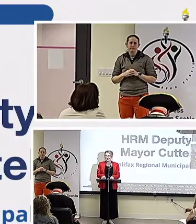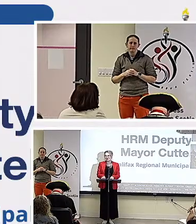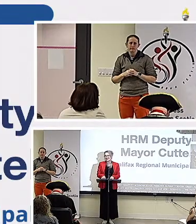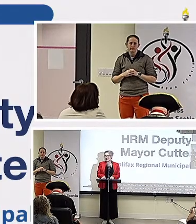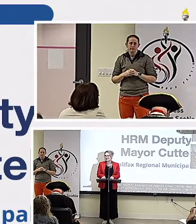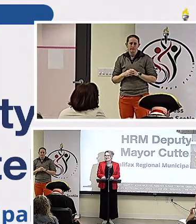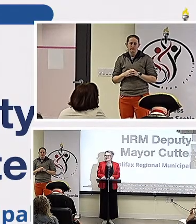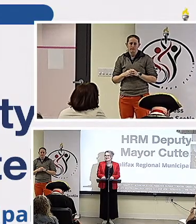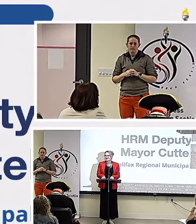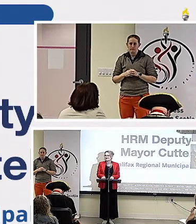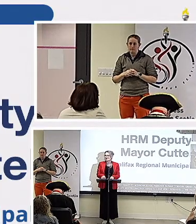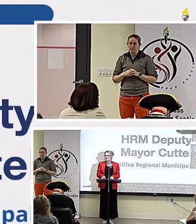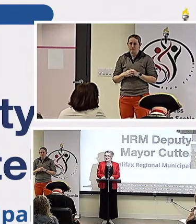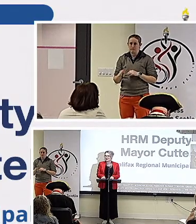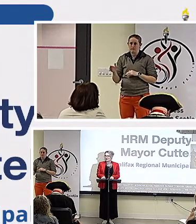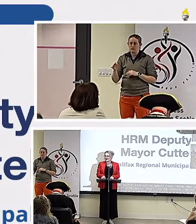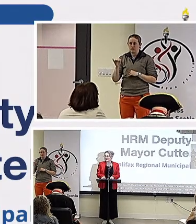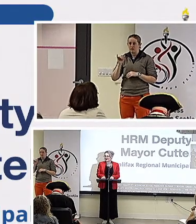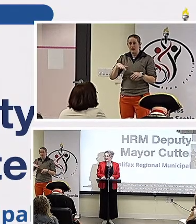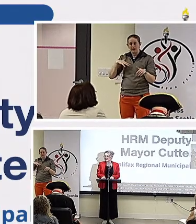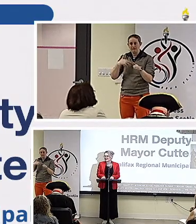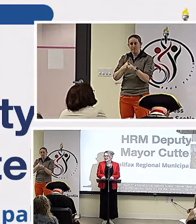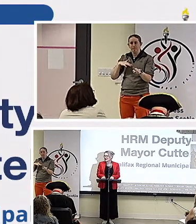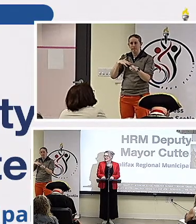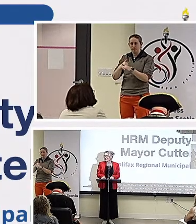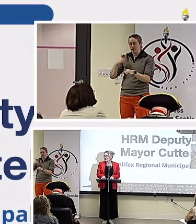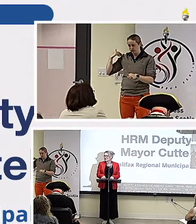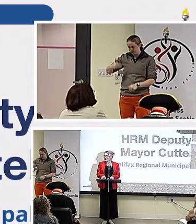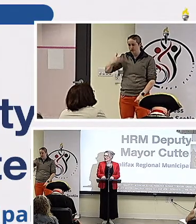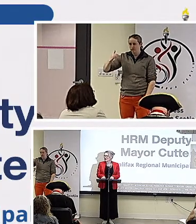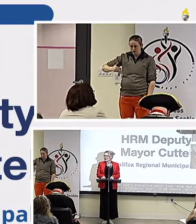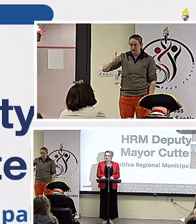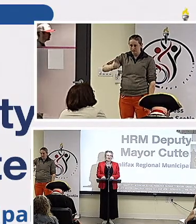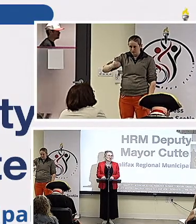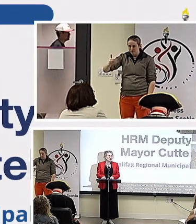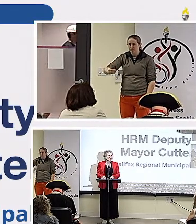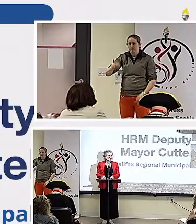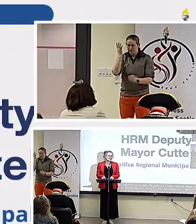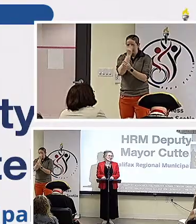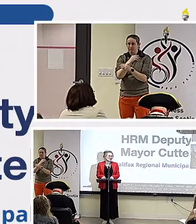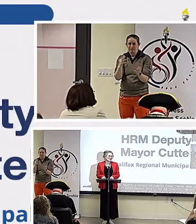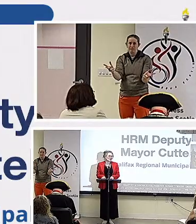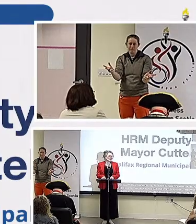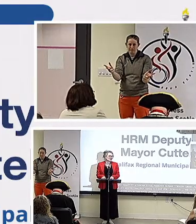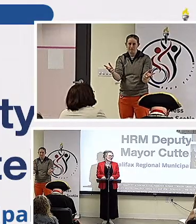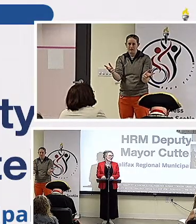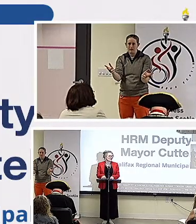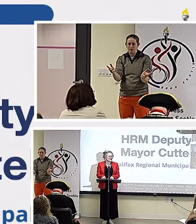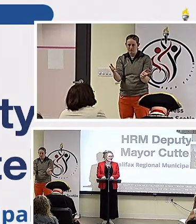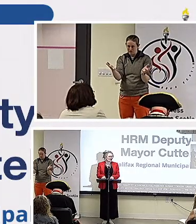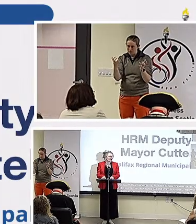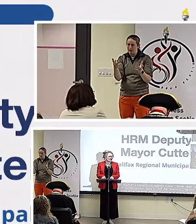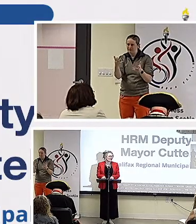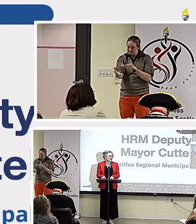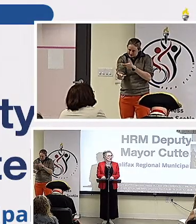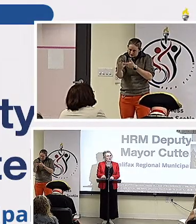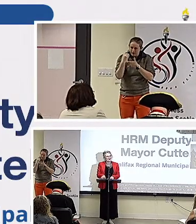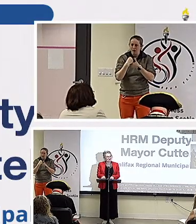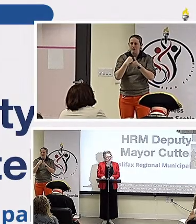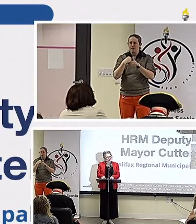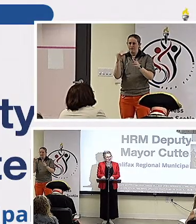that that plan gets updated regularly, and I really encourage everyone to get involved, have a say,